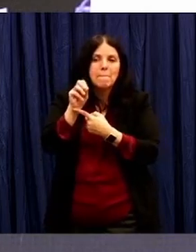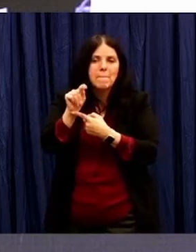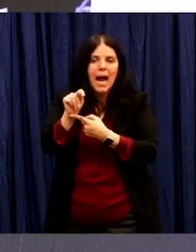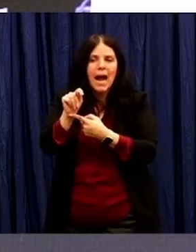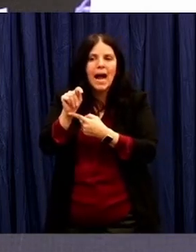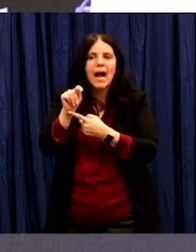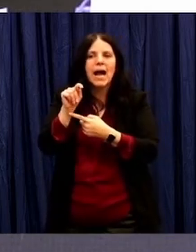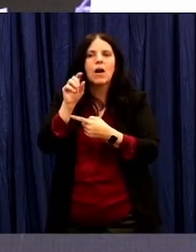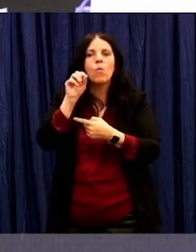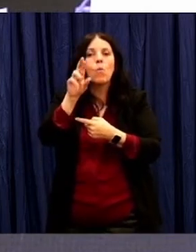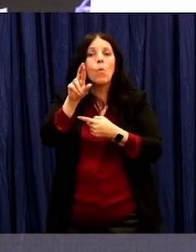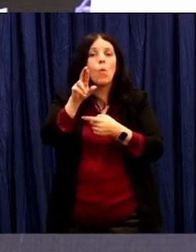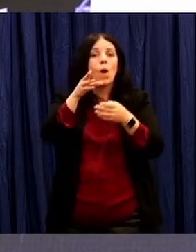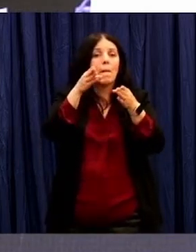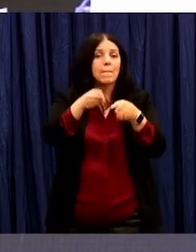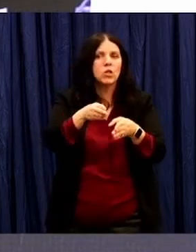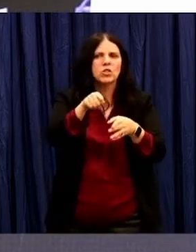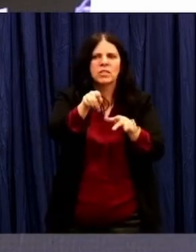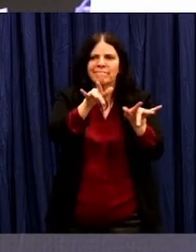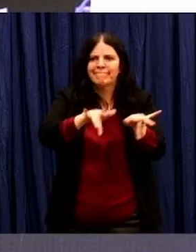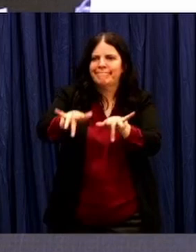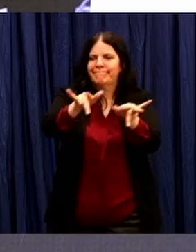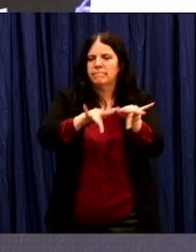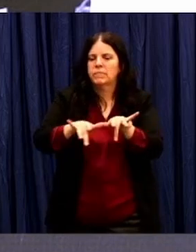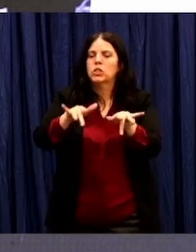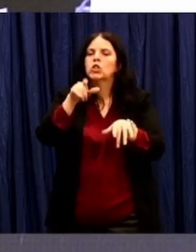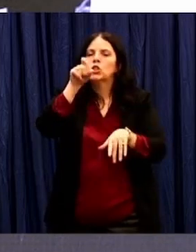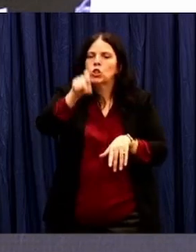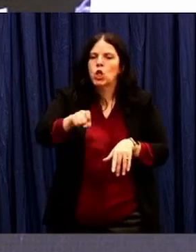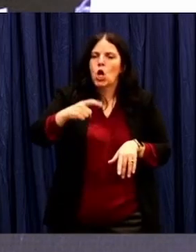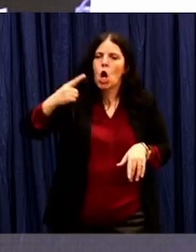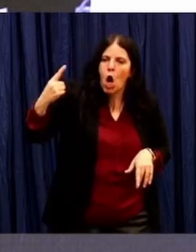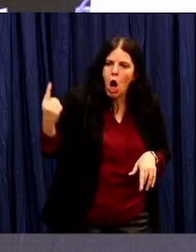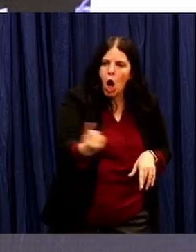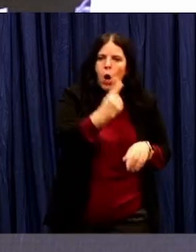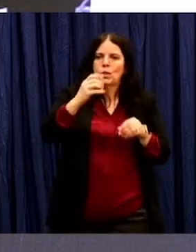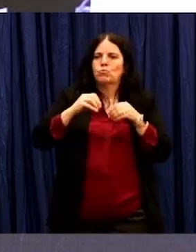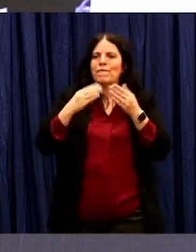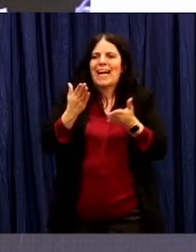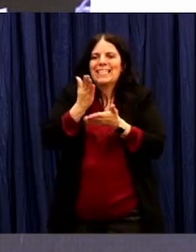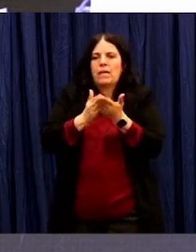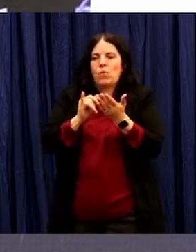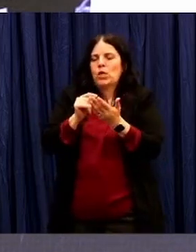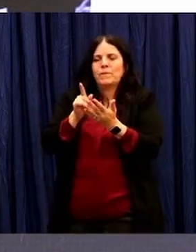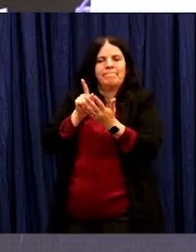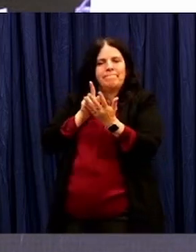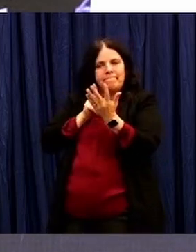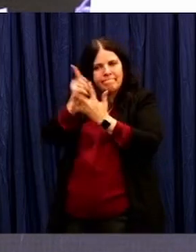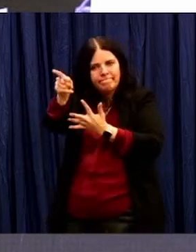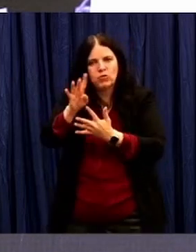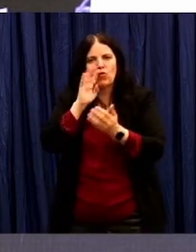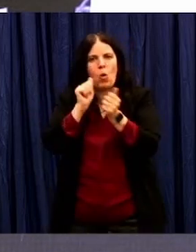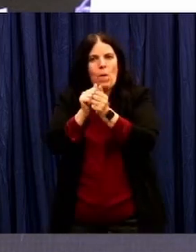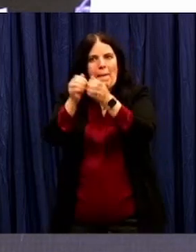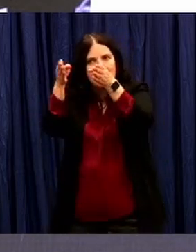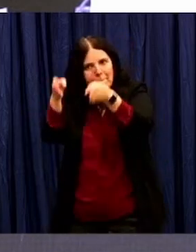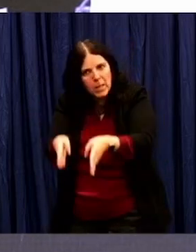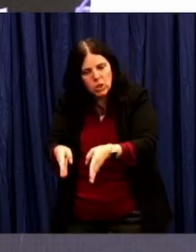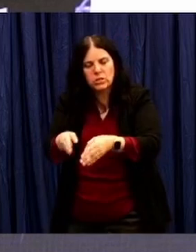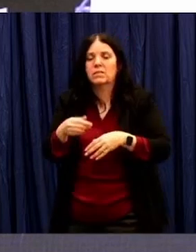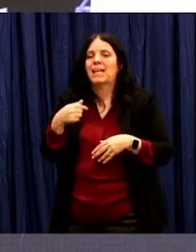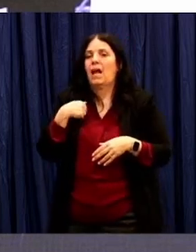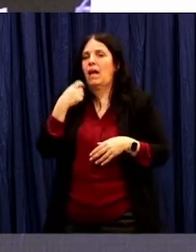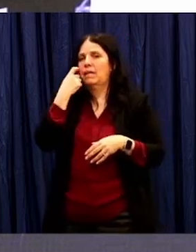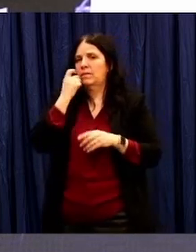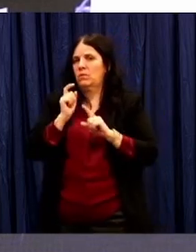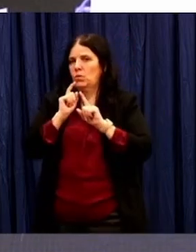you should always have the ability to talk to an actual human being in some way. I recently encountered this when trying to rent